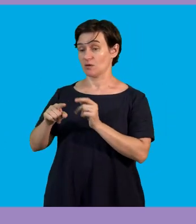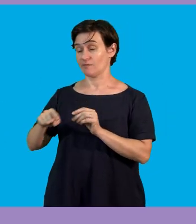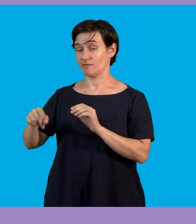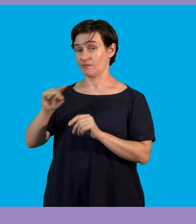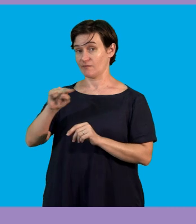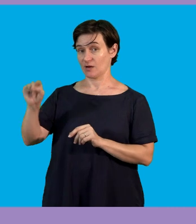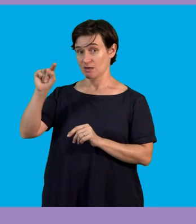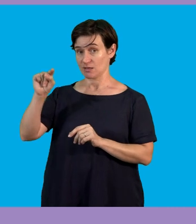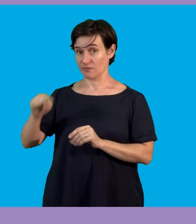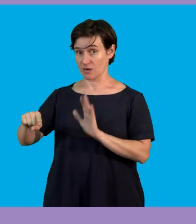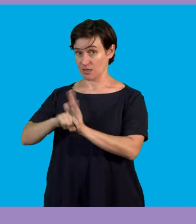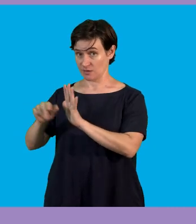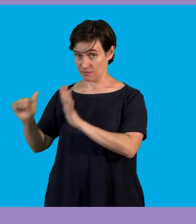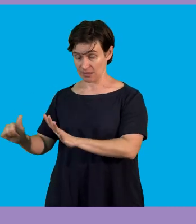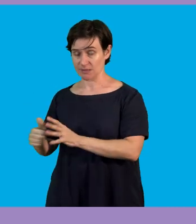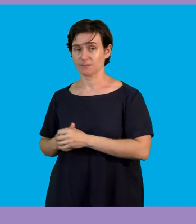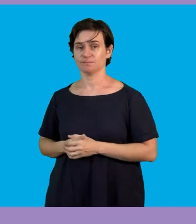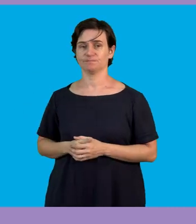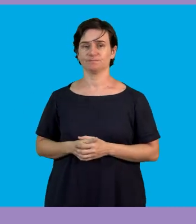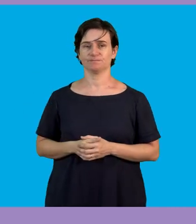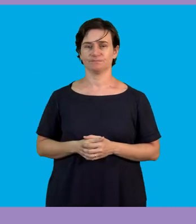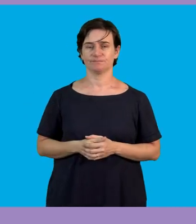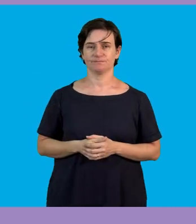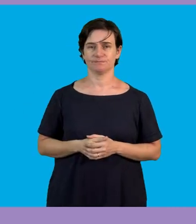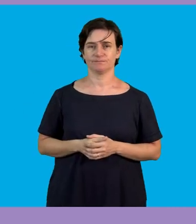by negative 6 on the right.